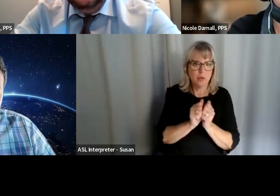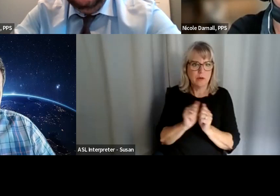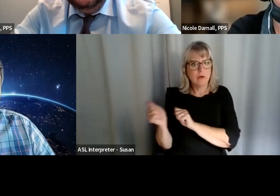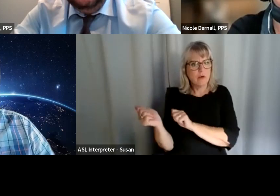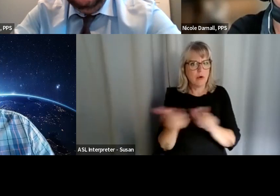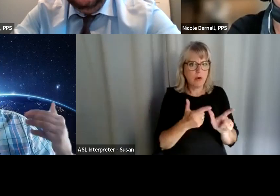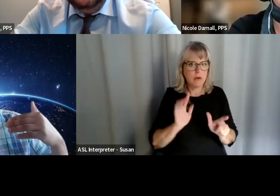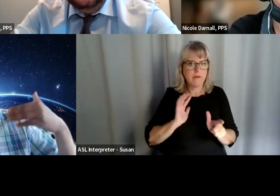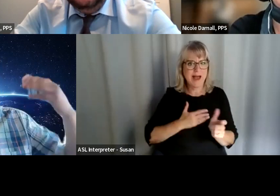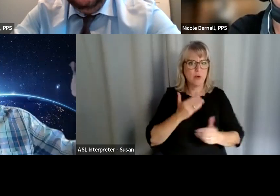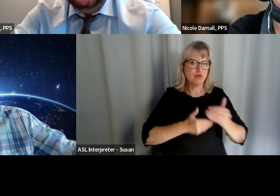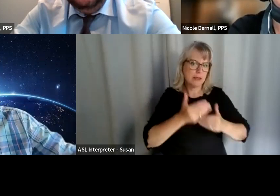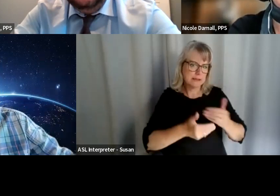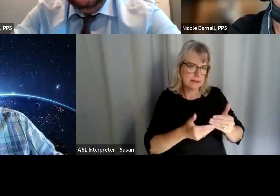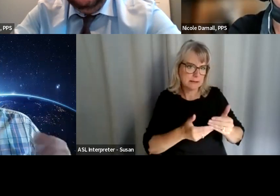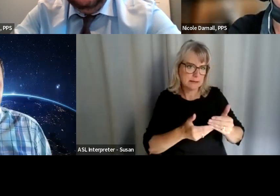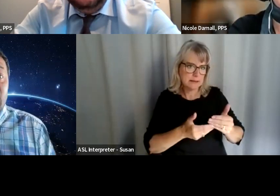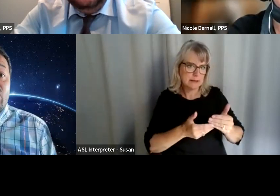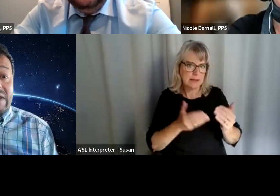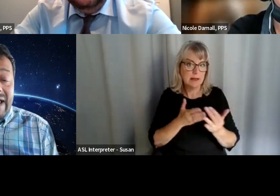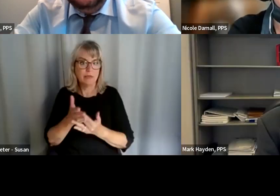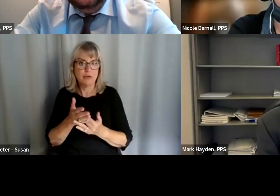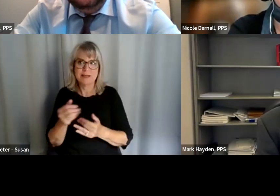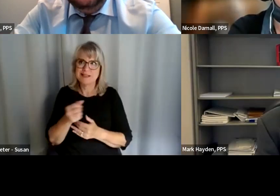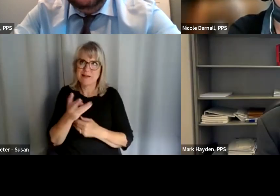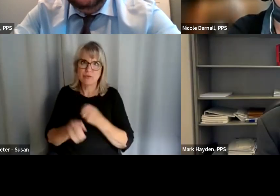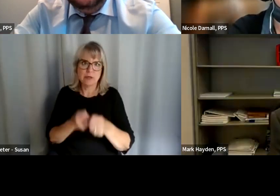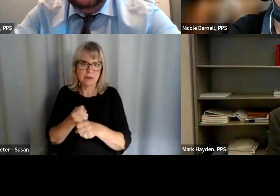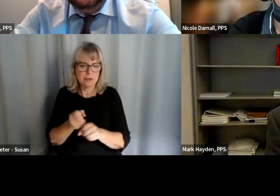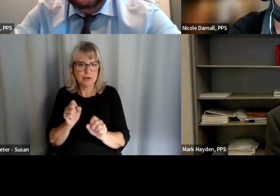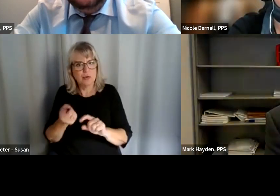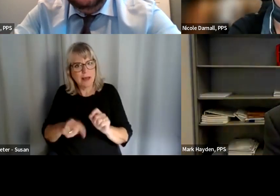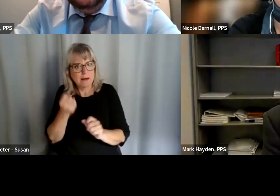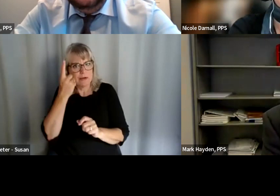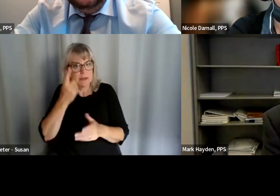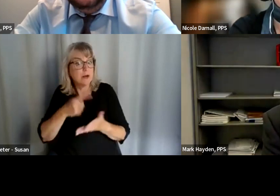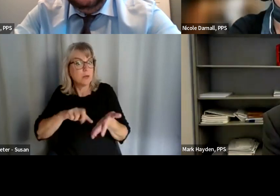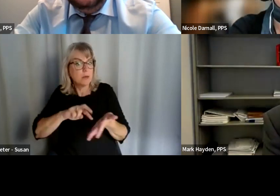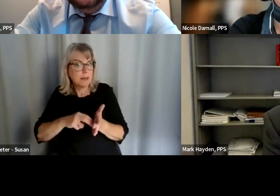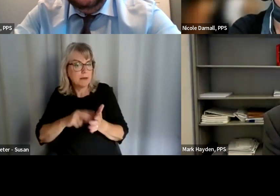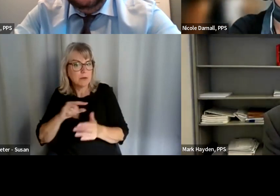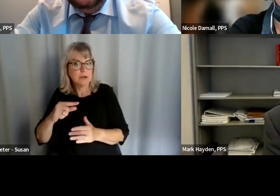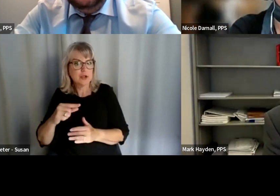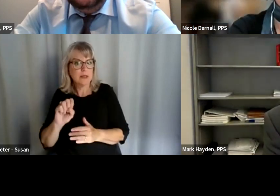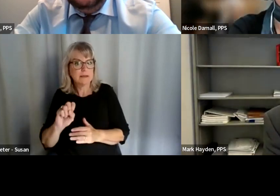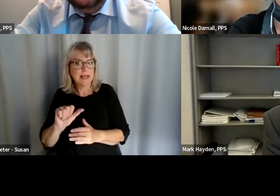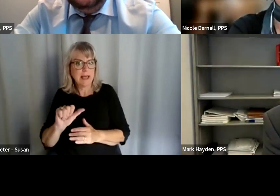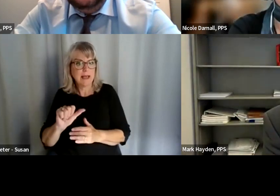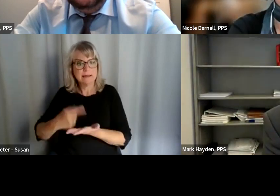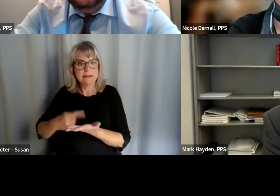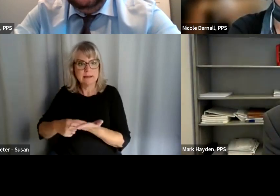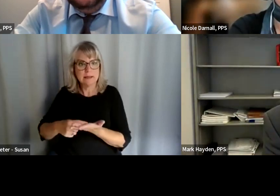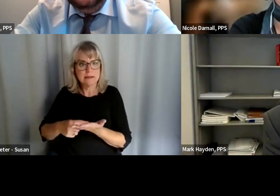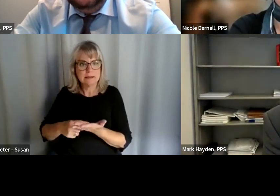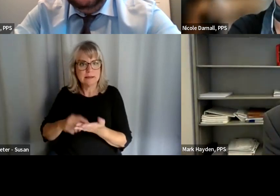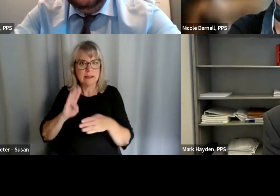our procurement processes. And over the next 5 to 7 years, we can really understand what we mean when GSA, for example, talks about an